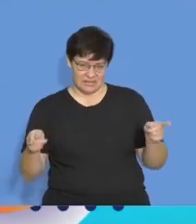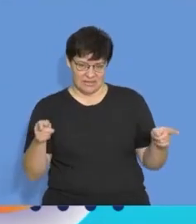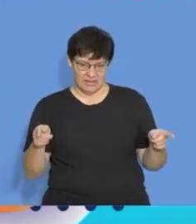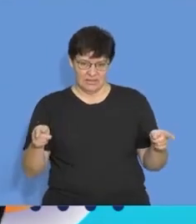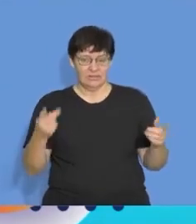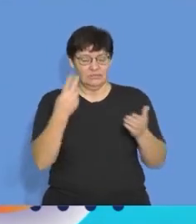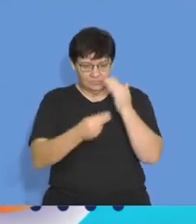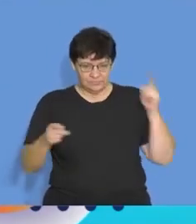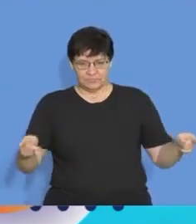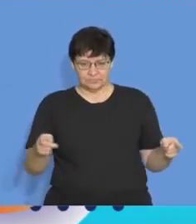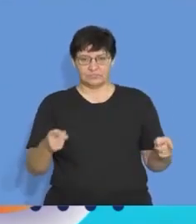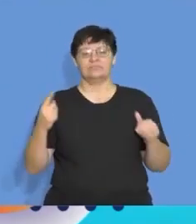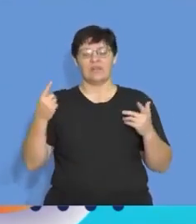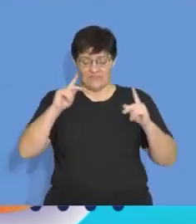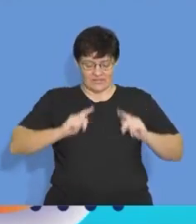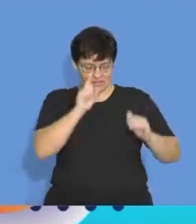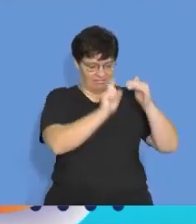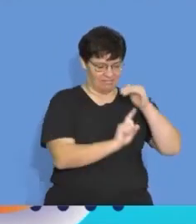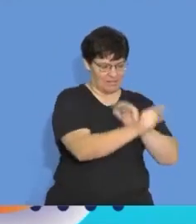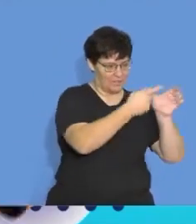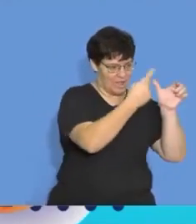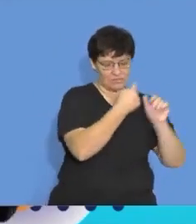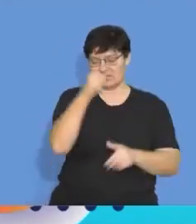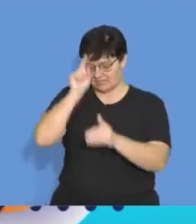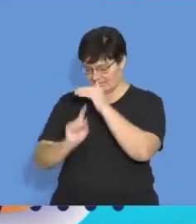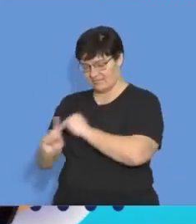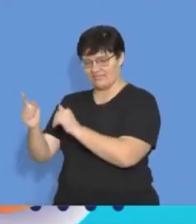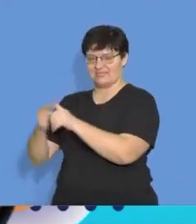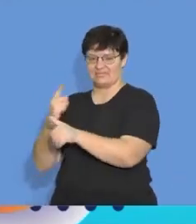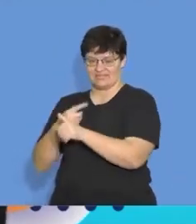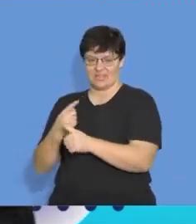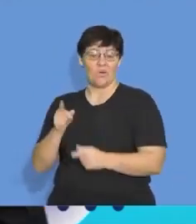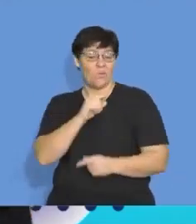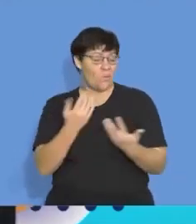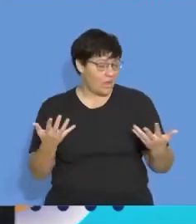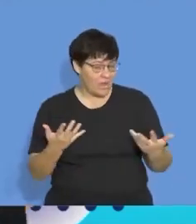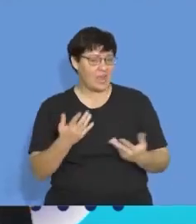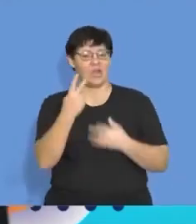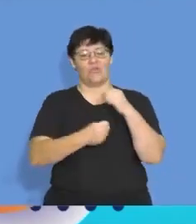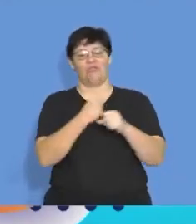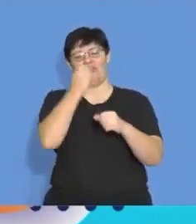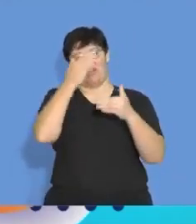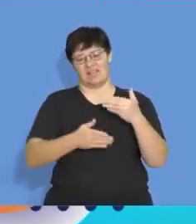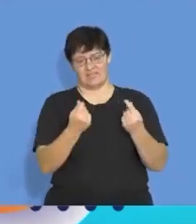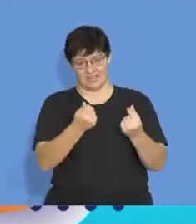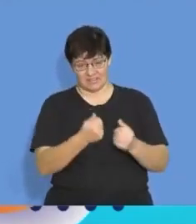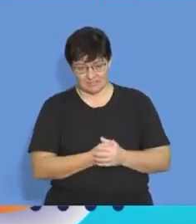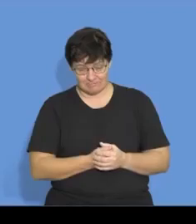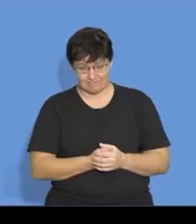inventory, both of them dealing with the physical stock take at the end of your financial year.